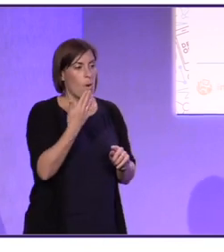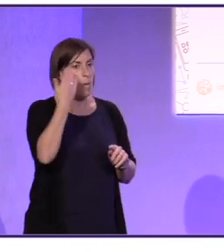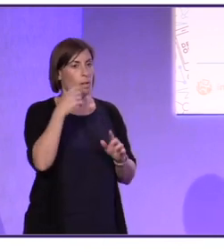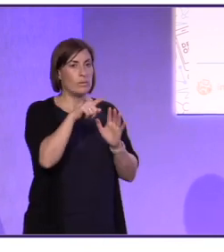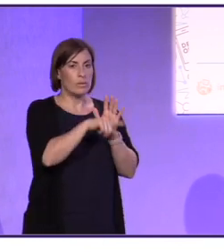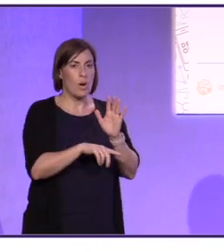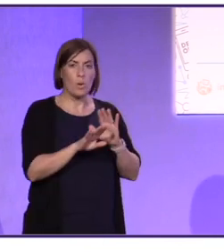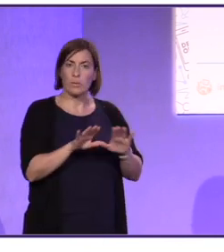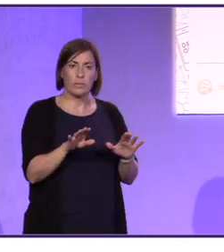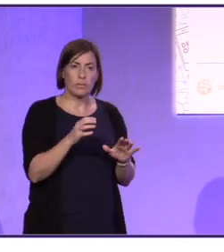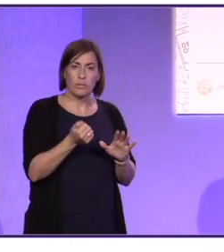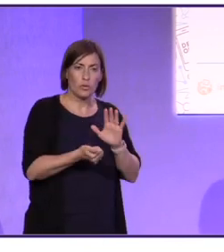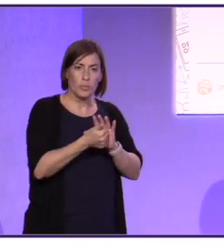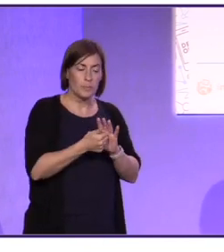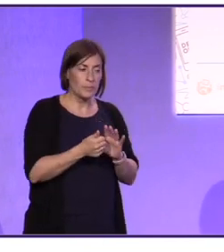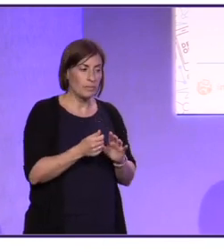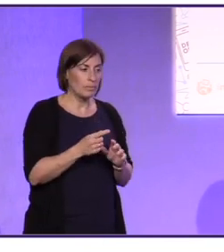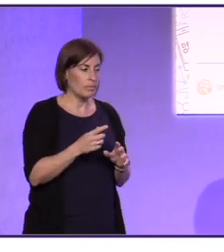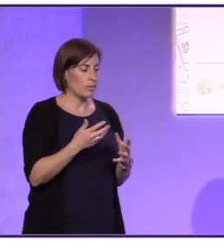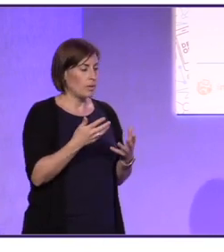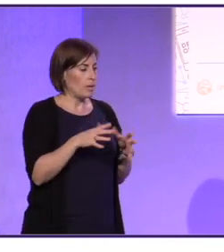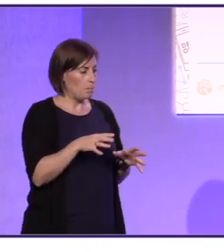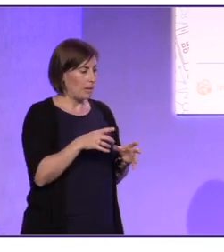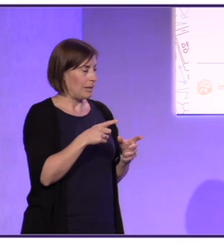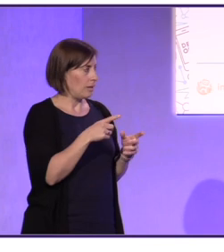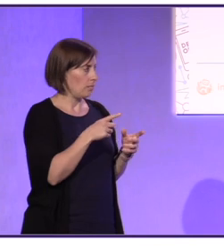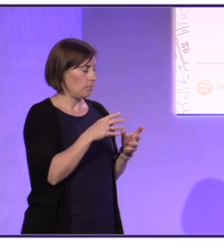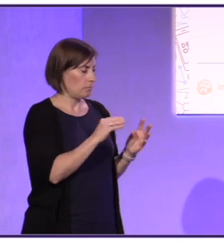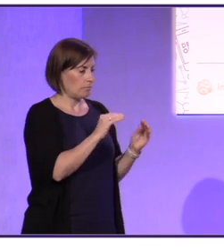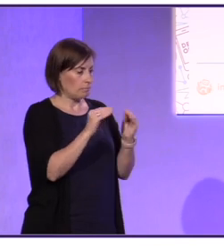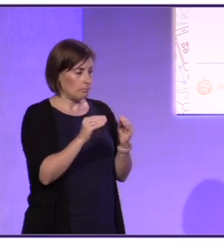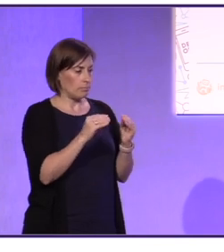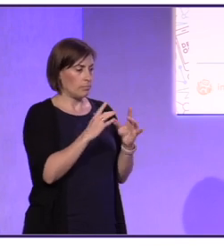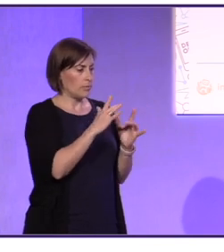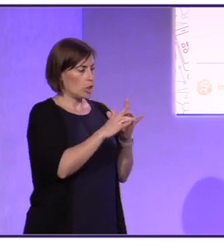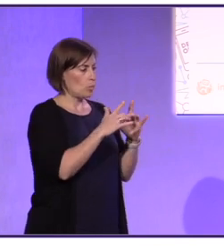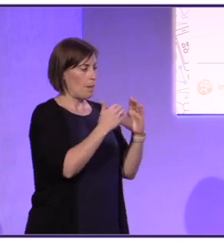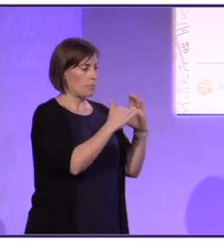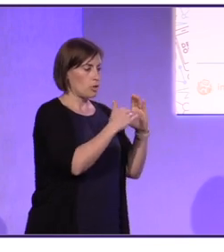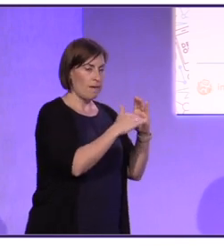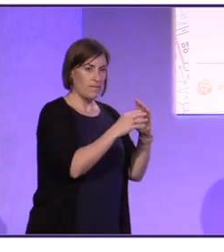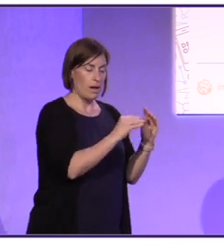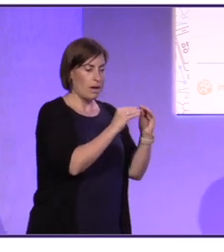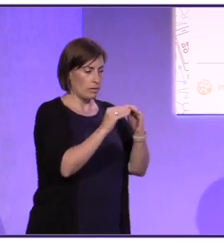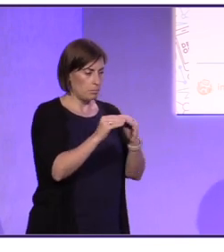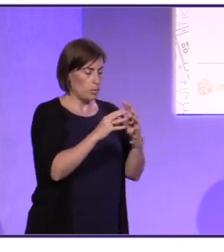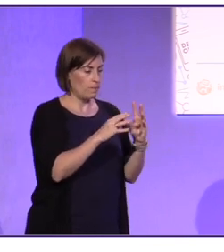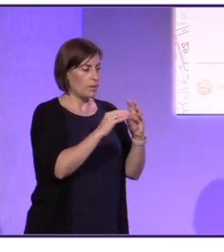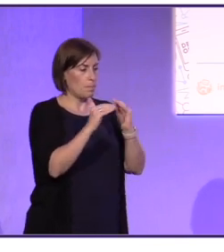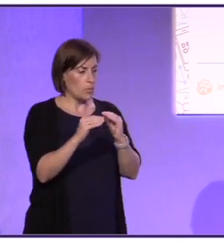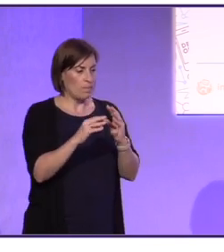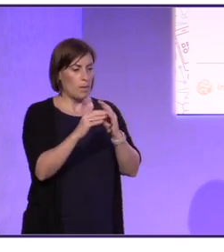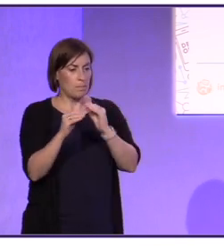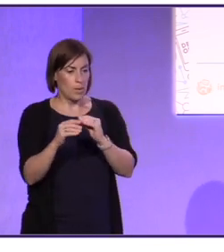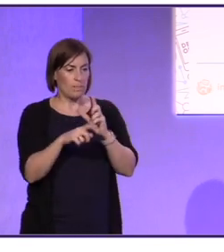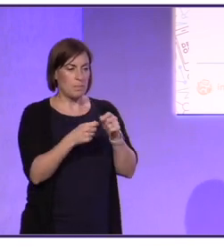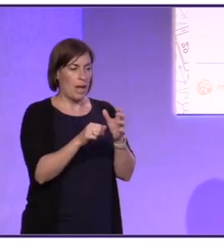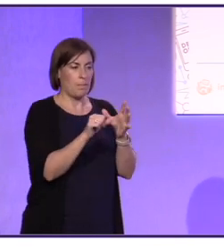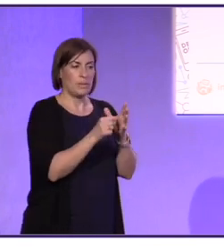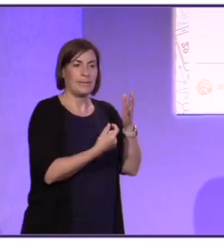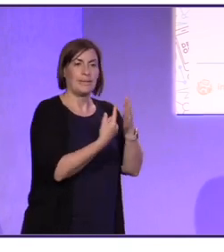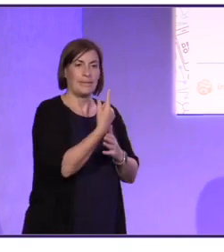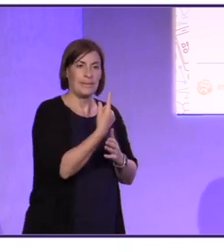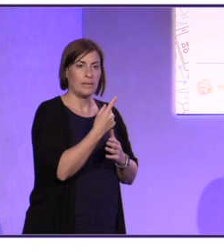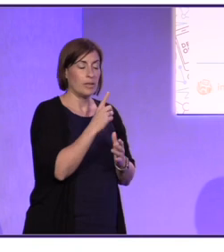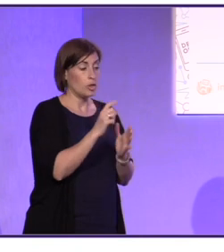one web server to another one, to a second one, a third one, and problems arise. It was not a stupid decision to do that. It